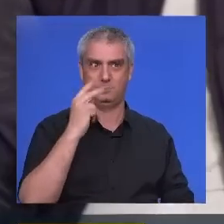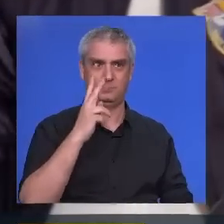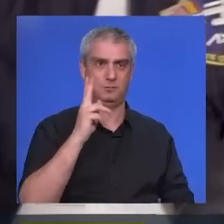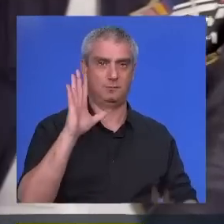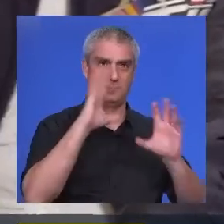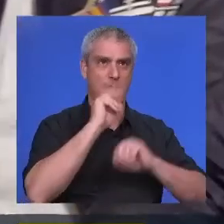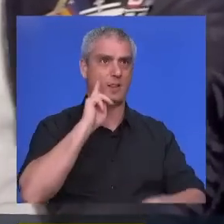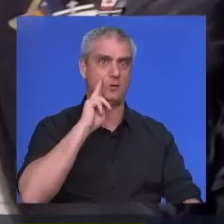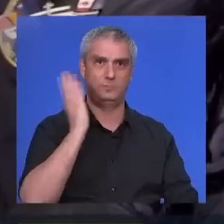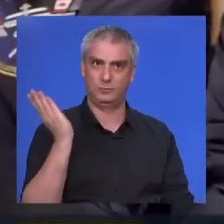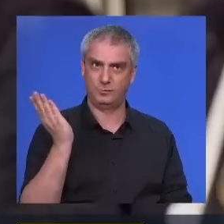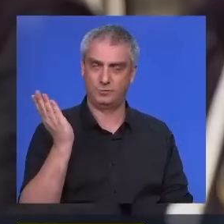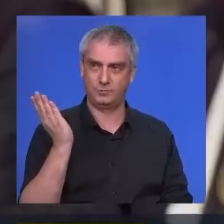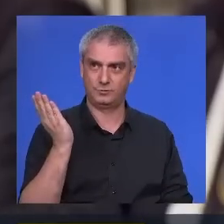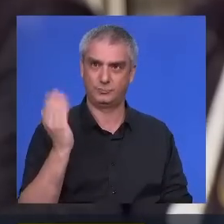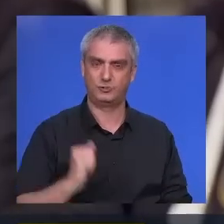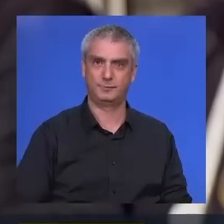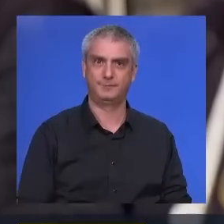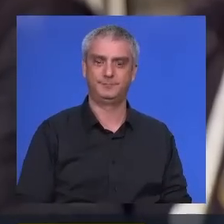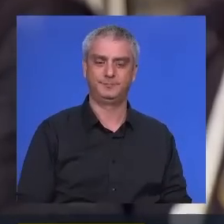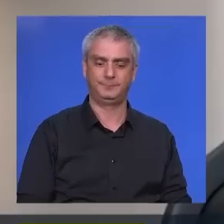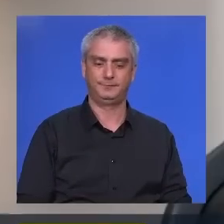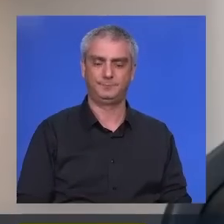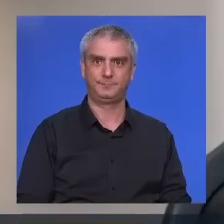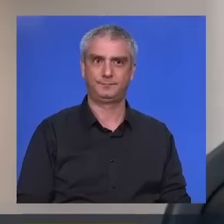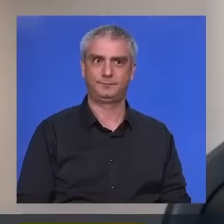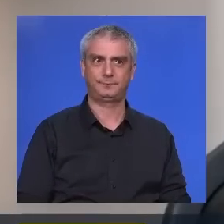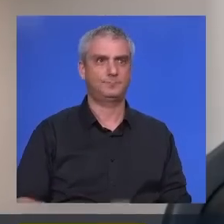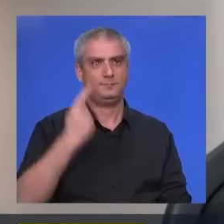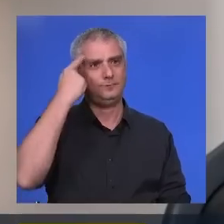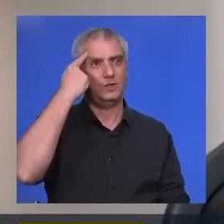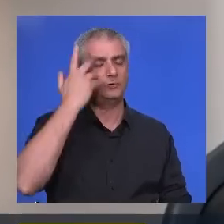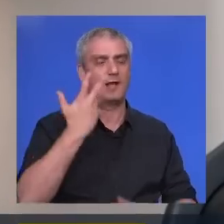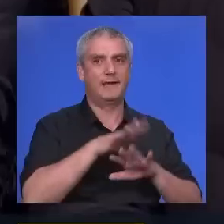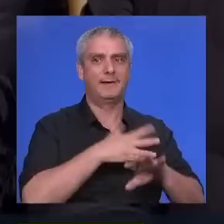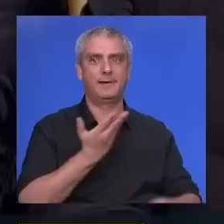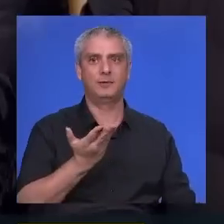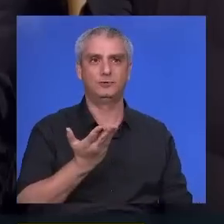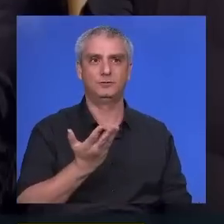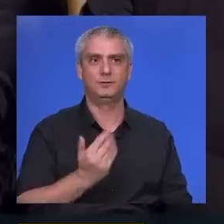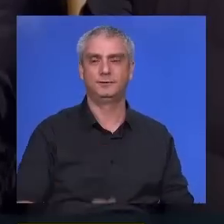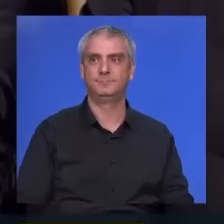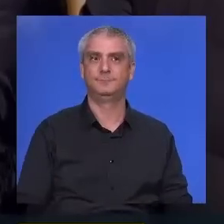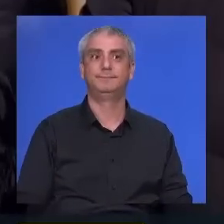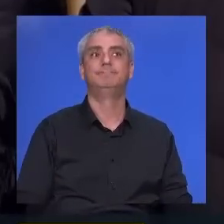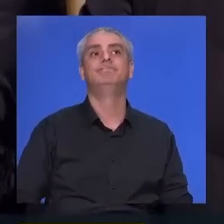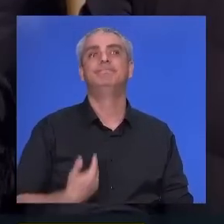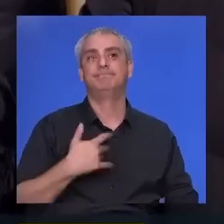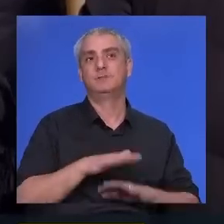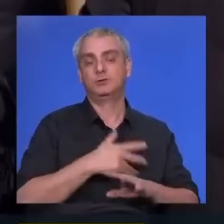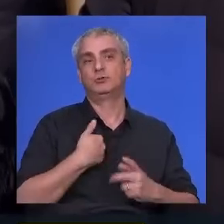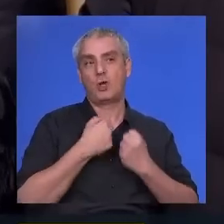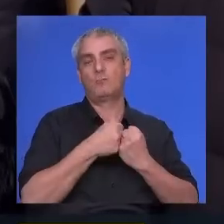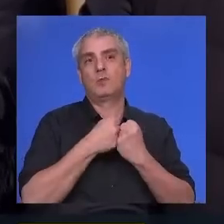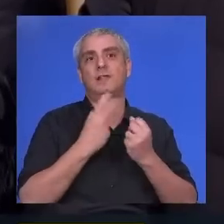happens on a Friday night. Your thoughts about that? How did you feel? I felt that we are